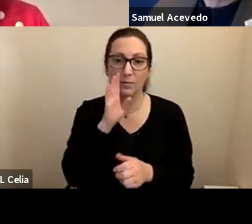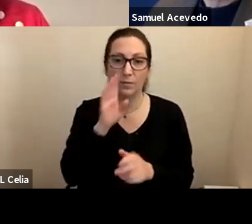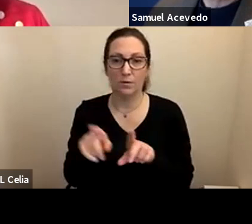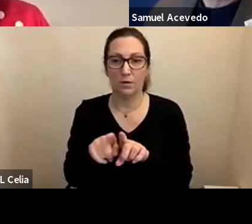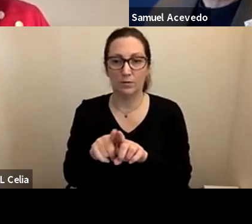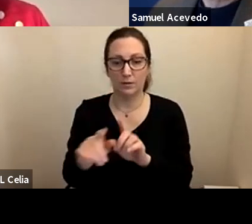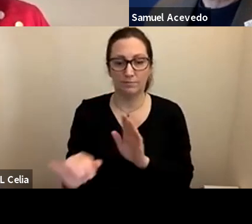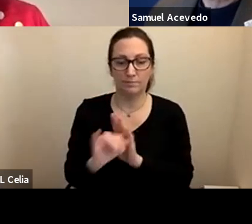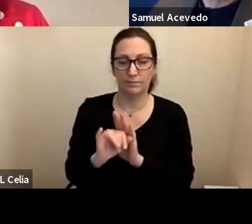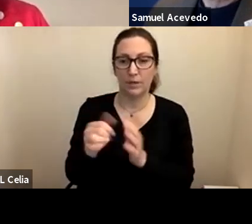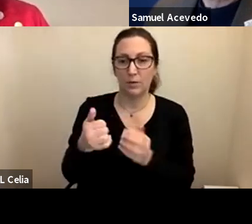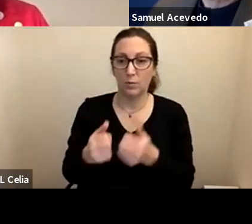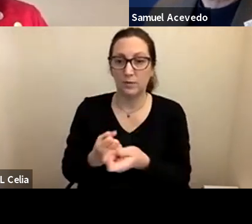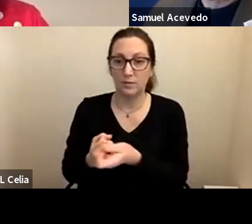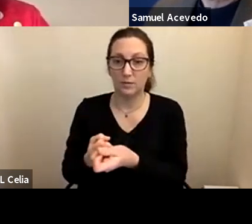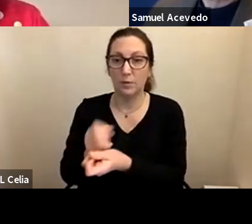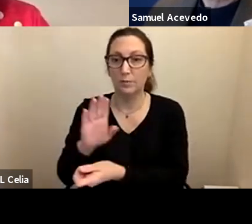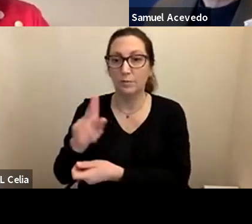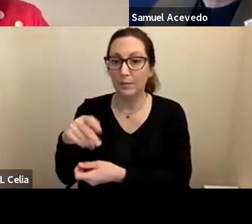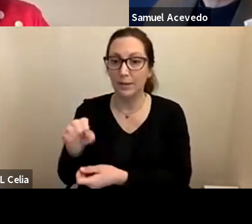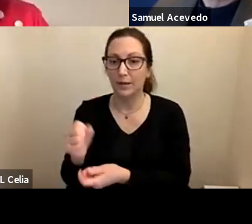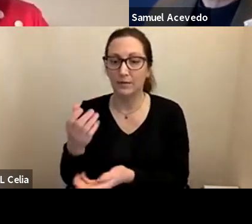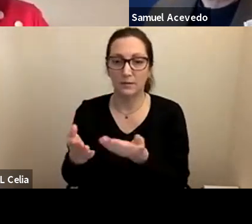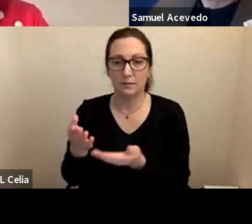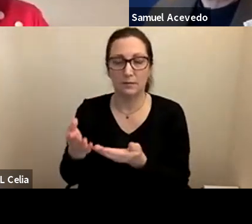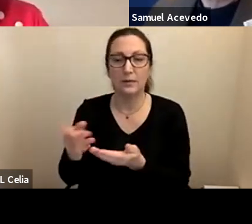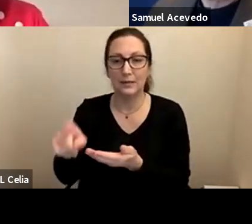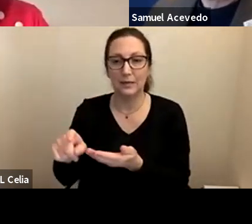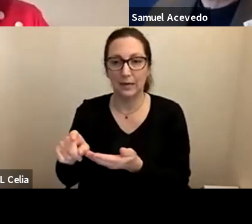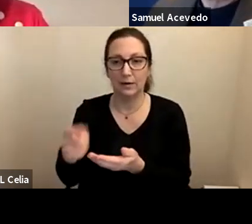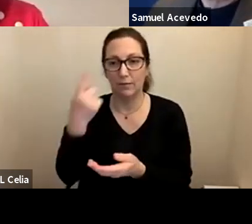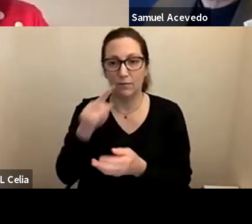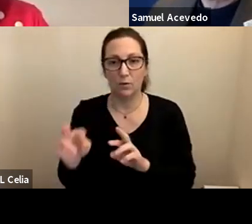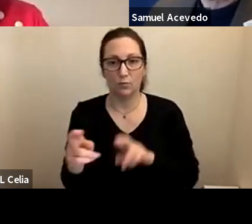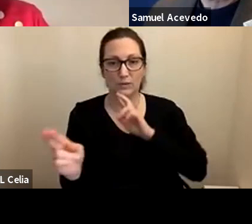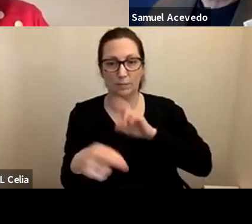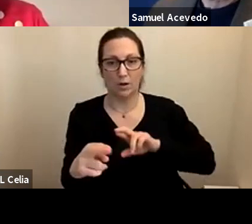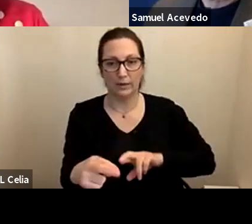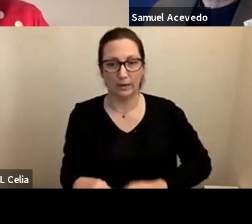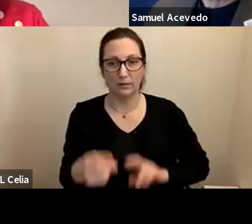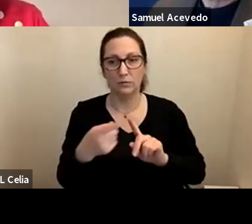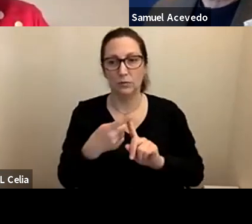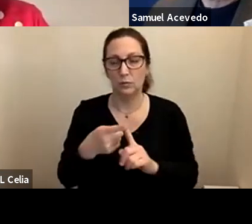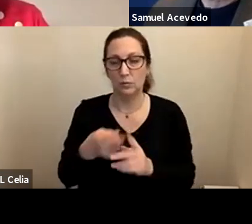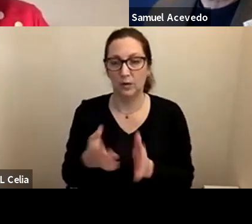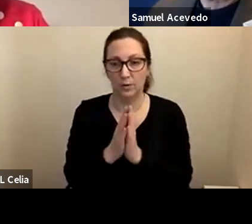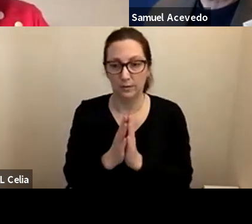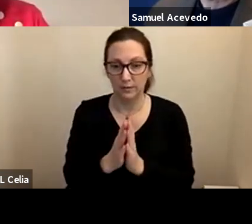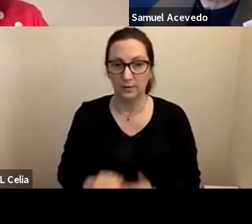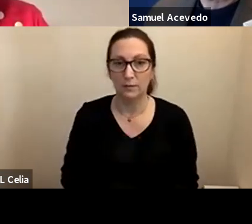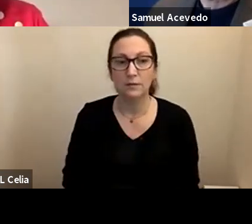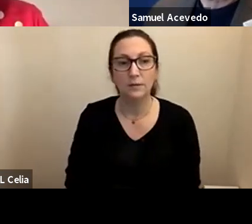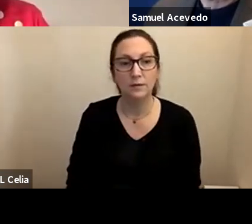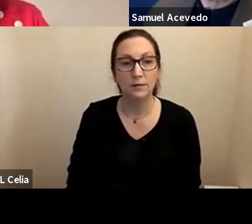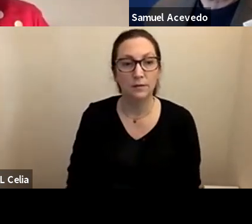additional supports BPS may need in order to respond to those requests. So